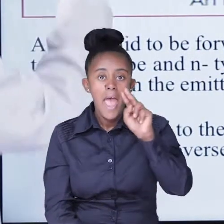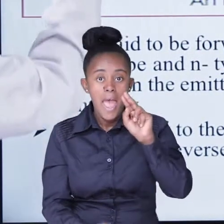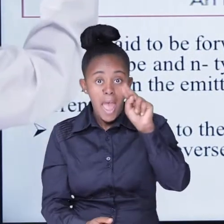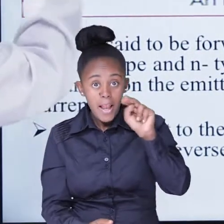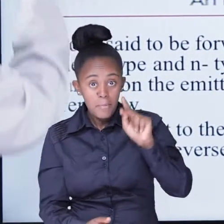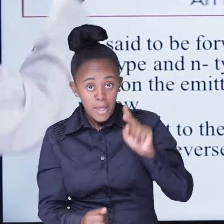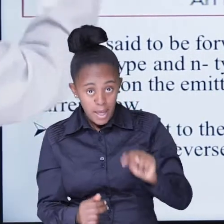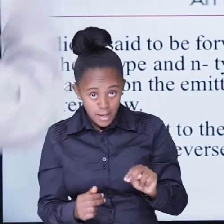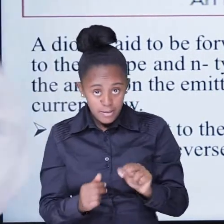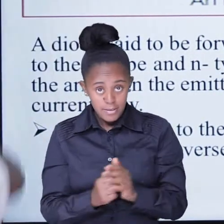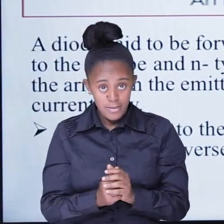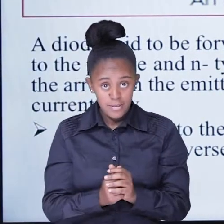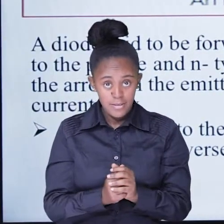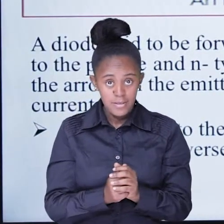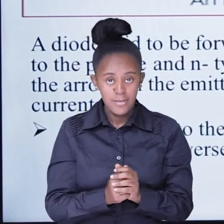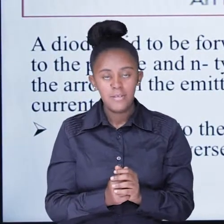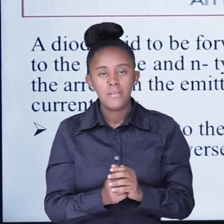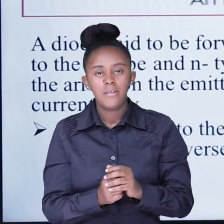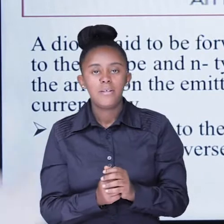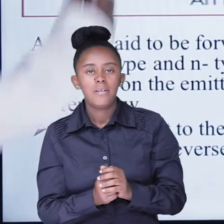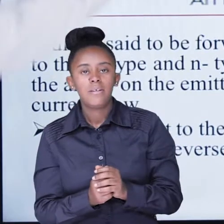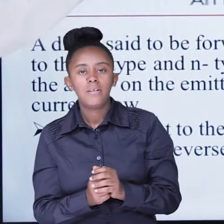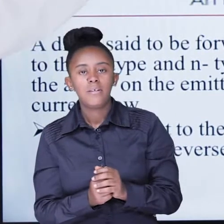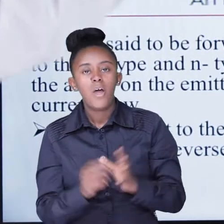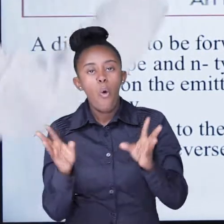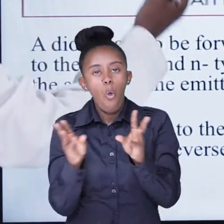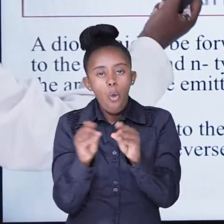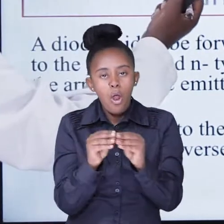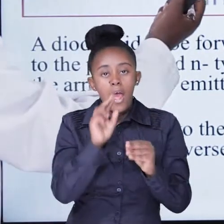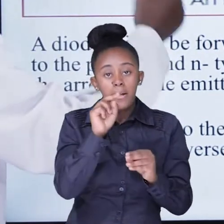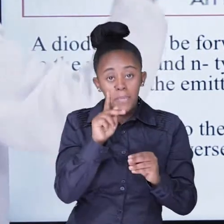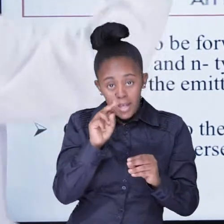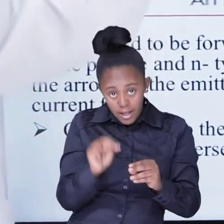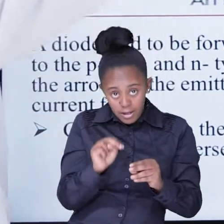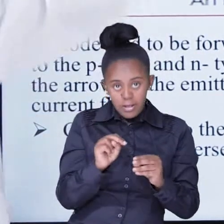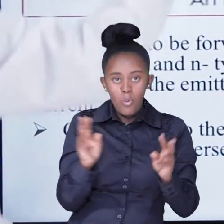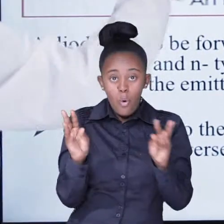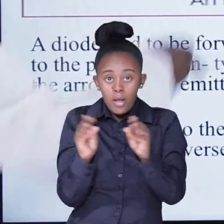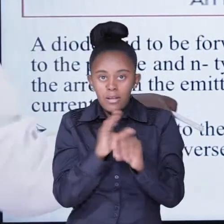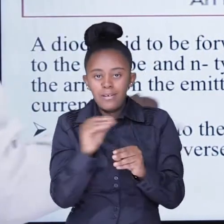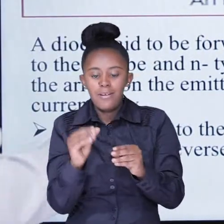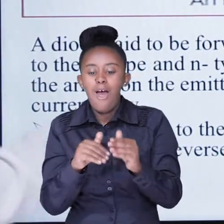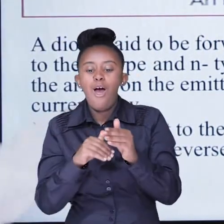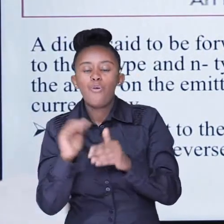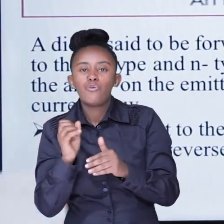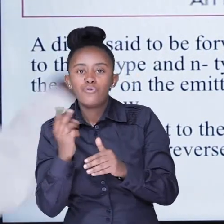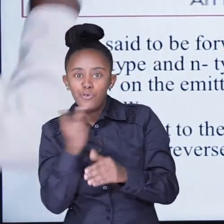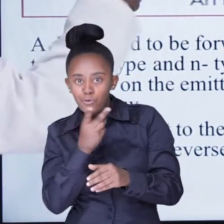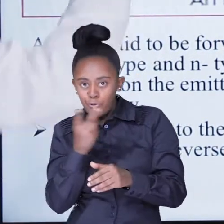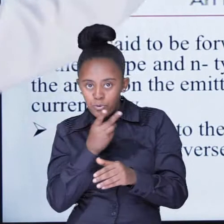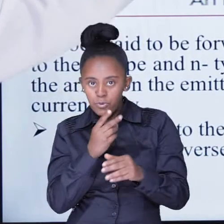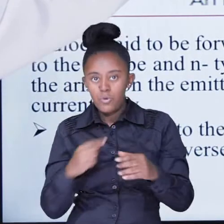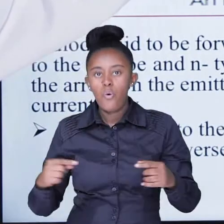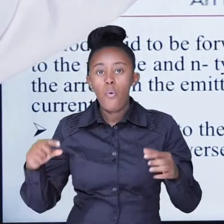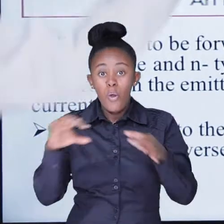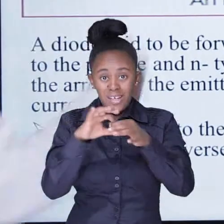transistors. Here is the base term, the center. The collector and the emitter is out of the two branches. It's